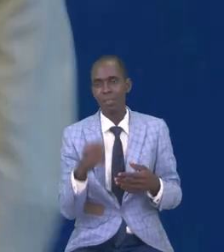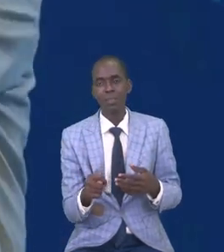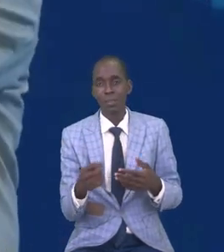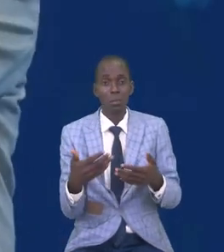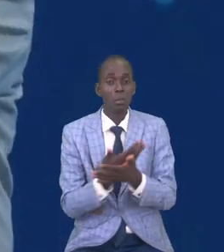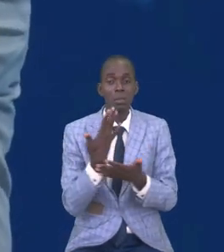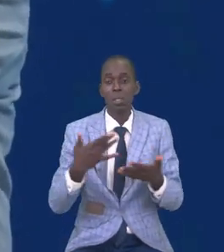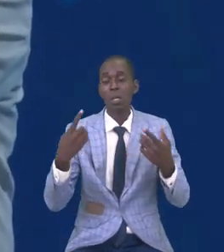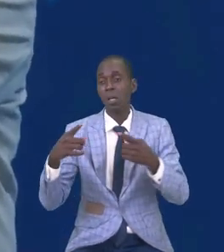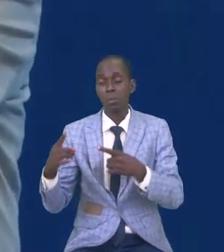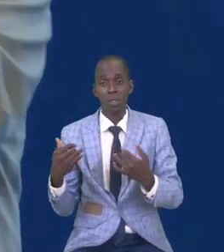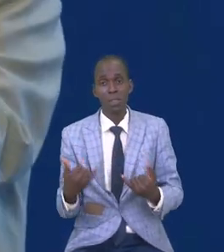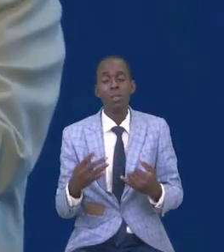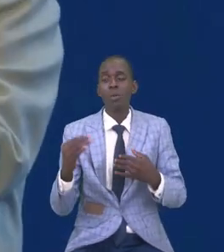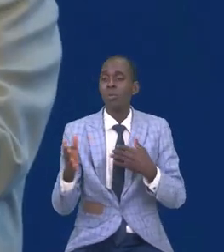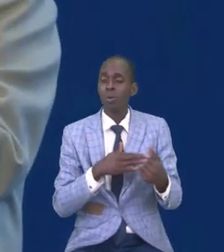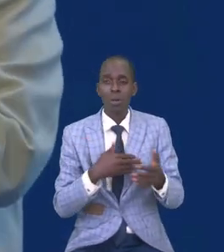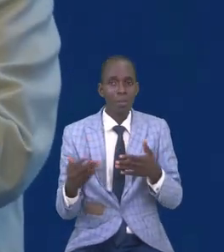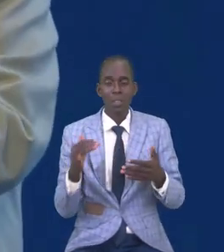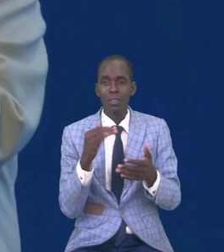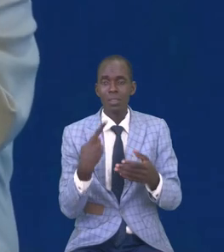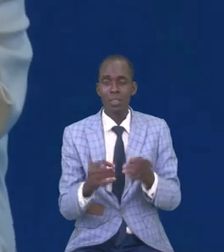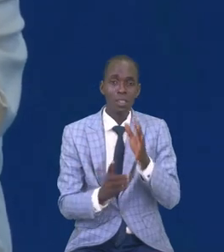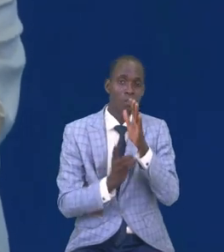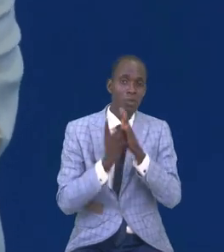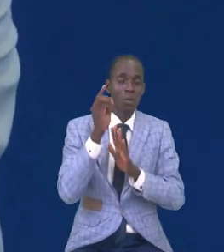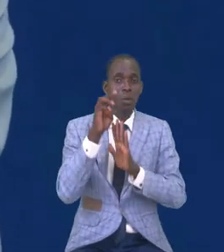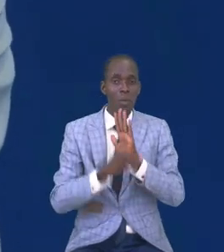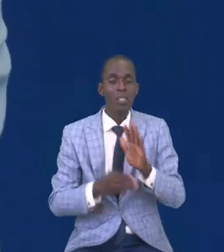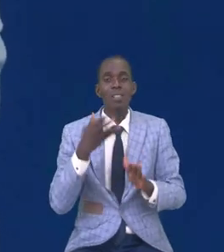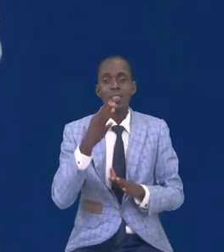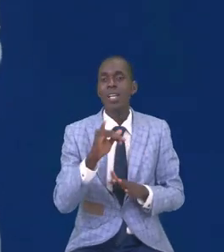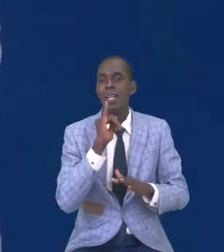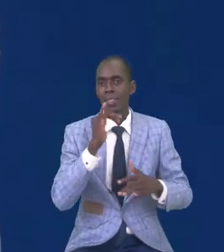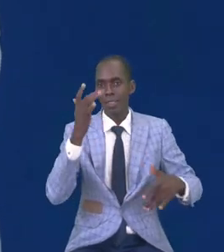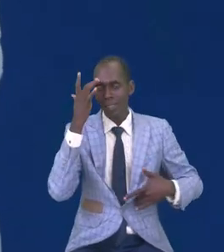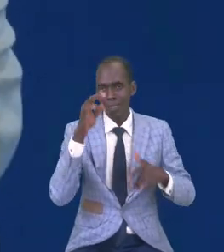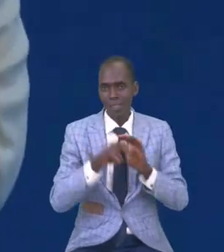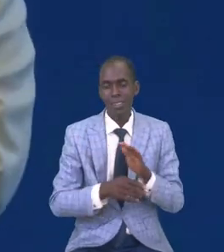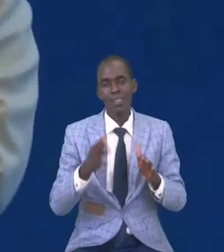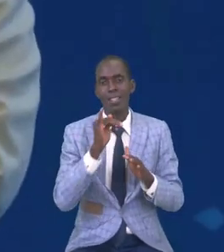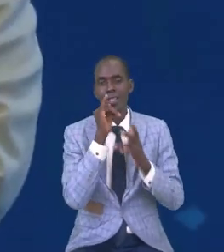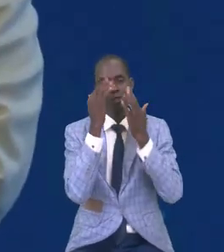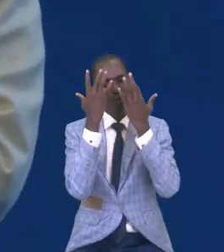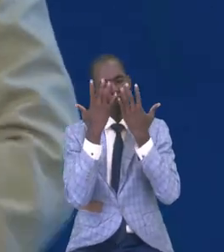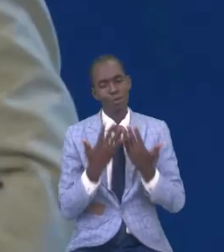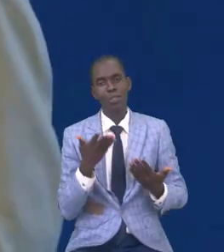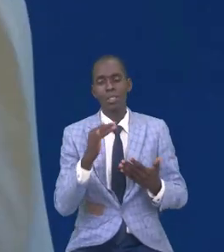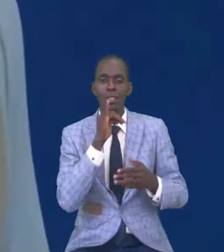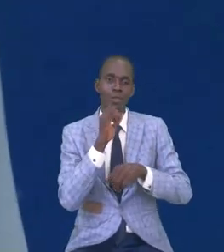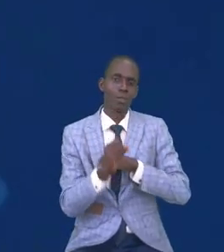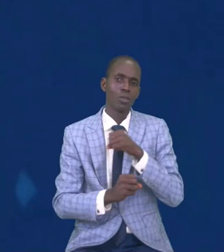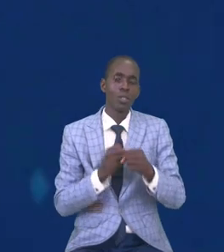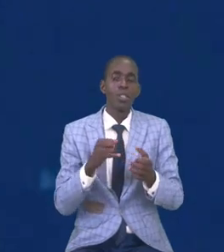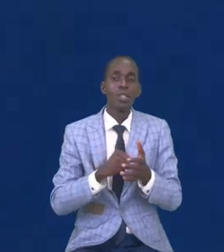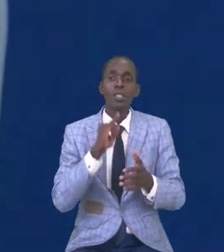world, whatever the development, there is sickness, there is sorrow, there is suffering. It's only